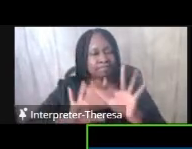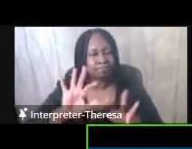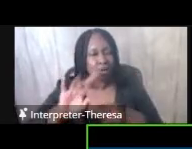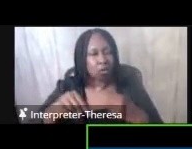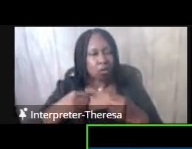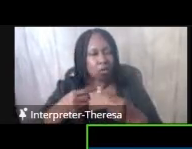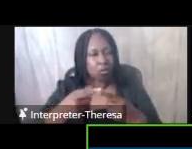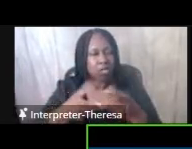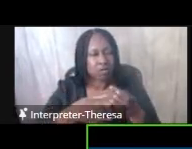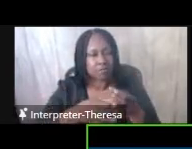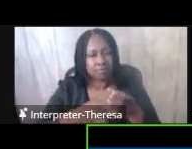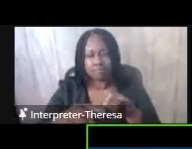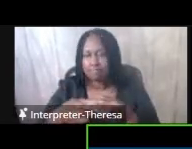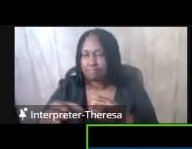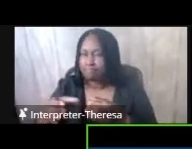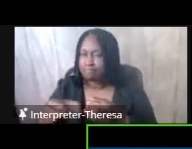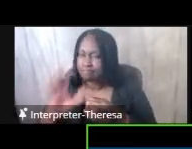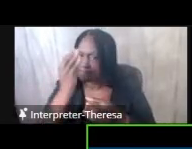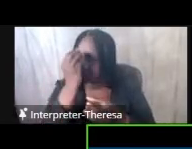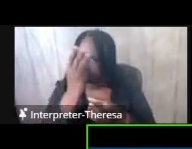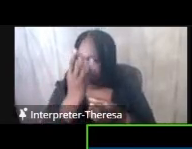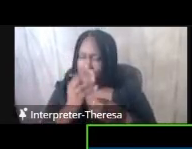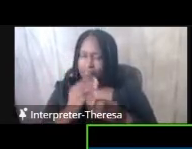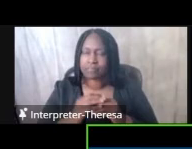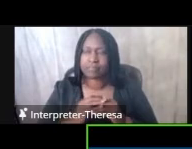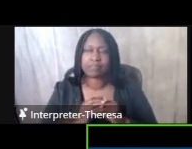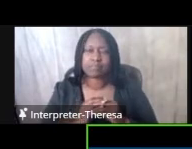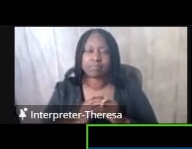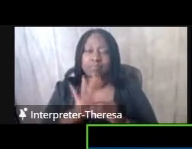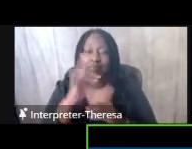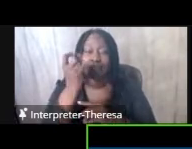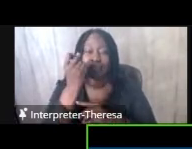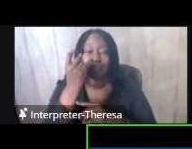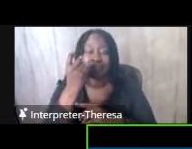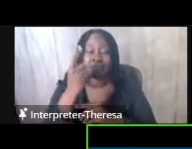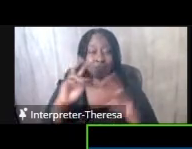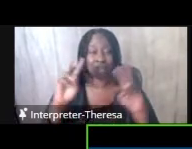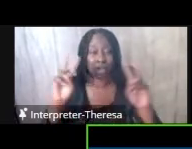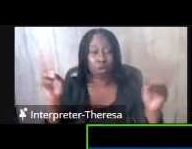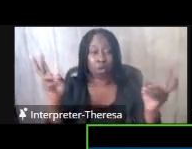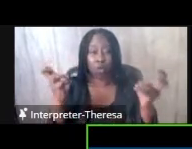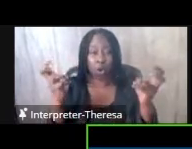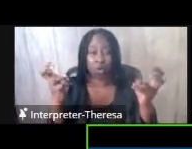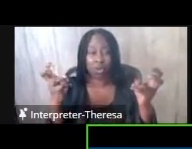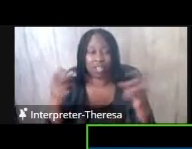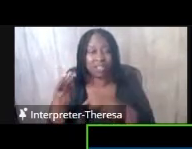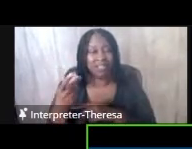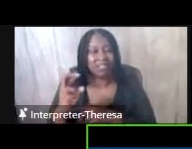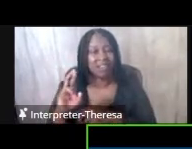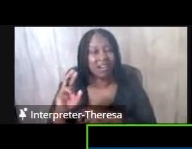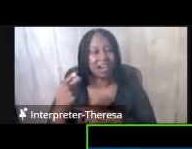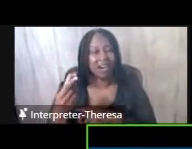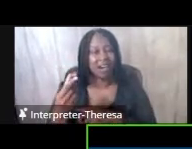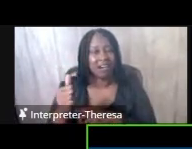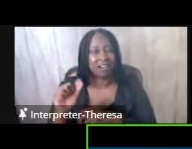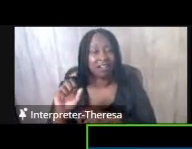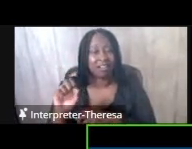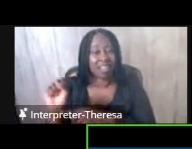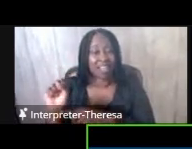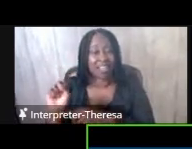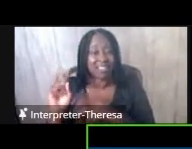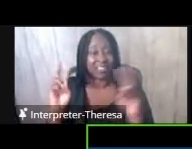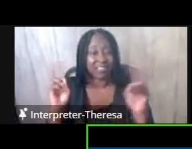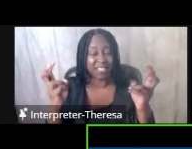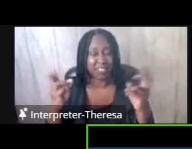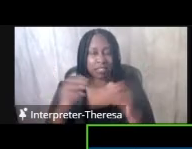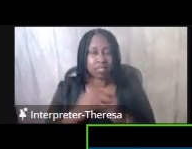your profile working groups. And this is where that quote that Dr. Glass referred to earlier comes up for us. In order to